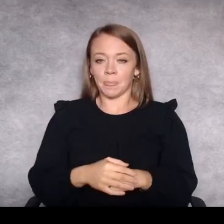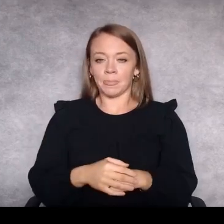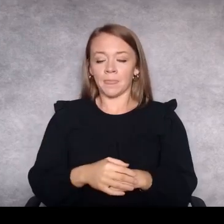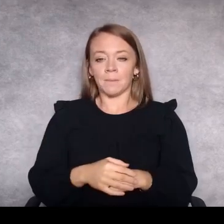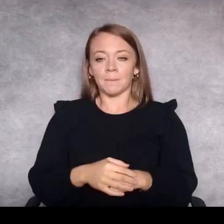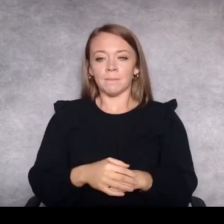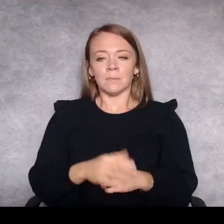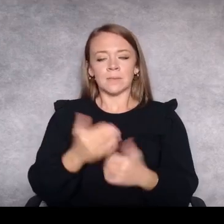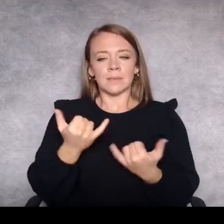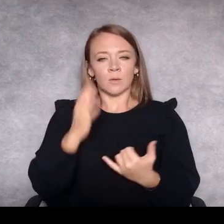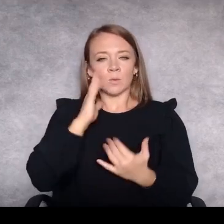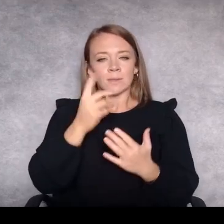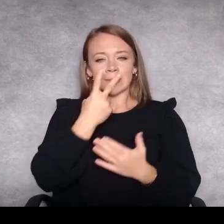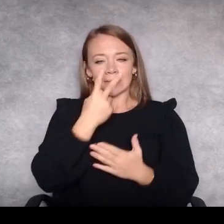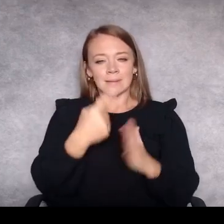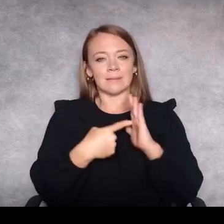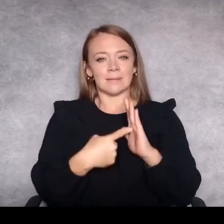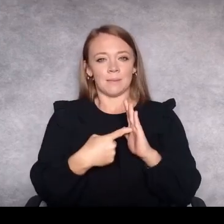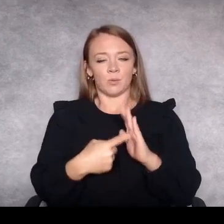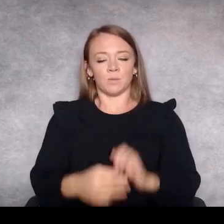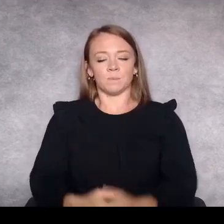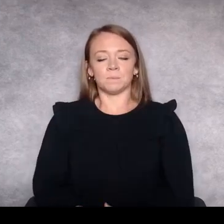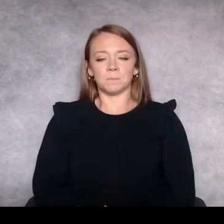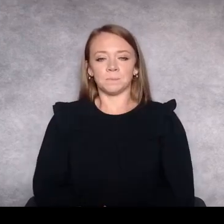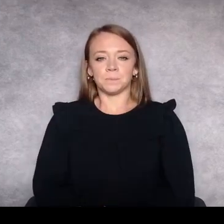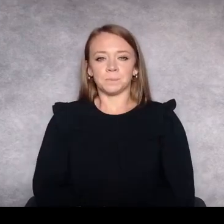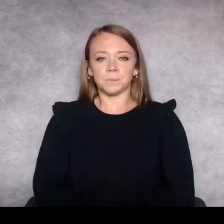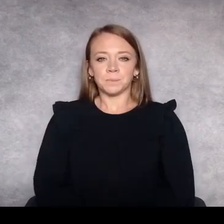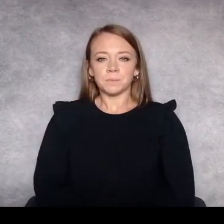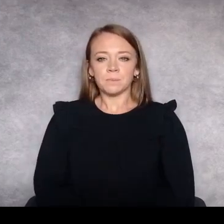example of how those pieces connect.